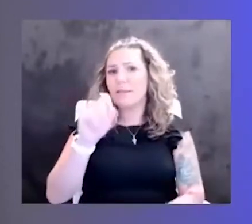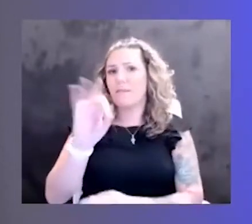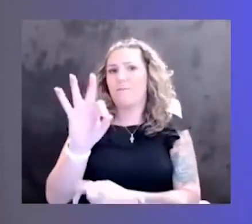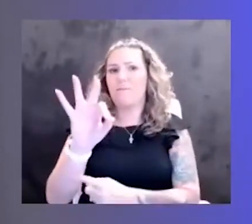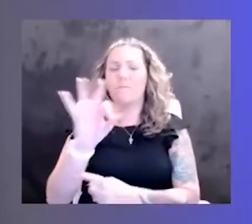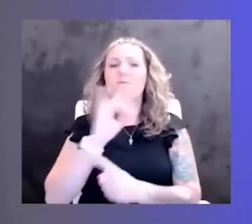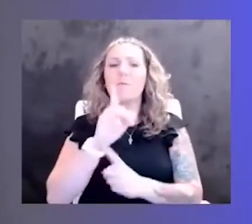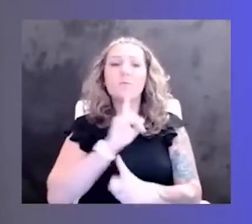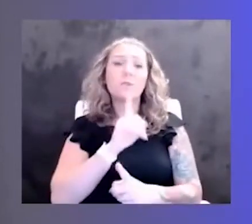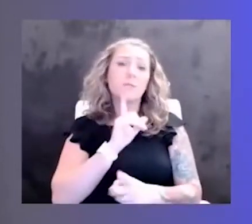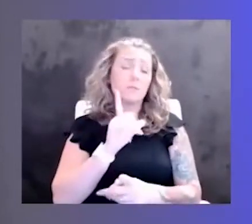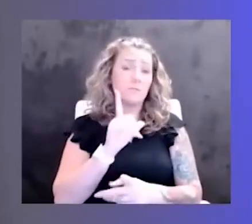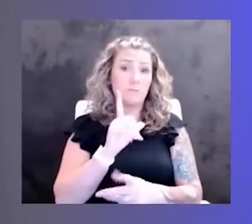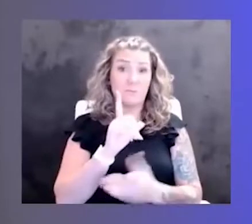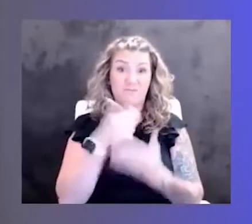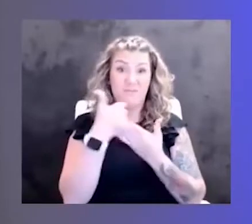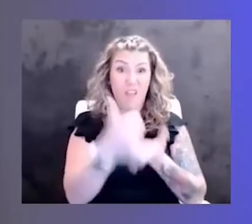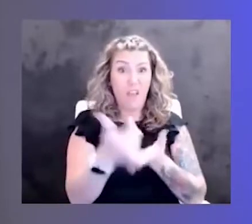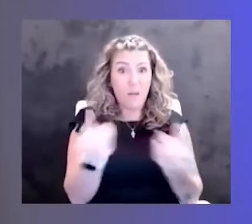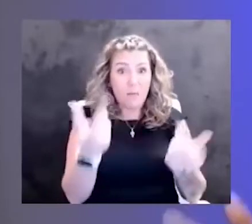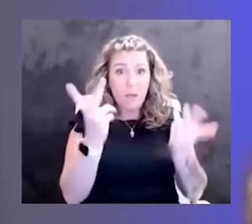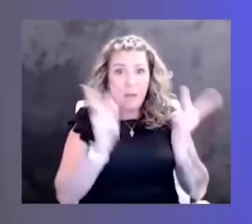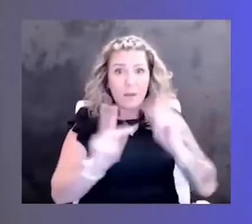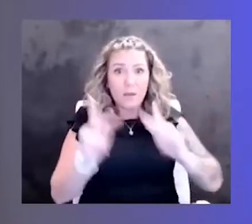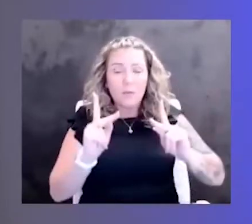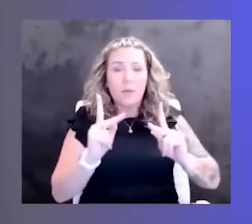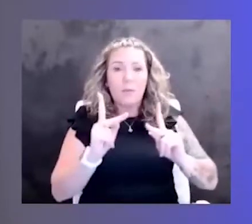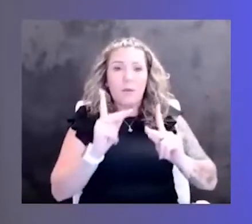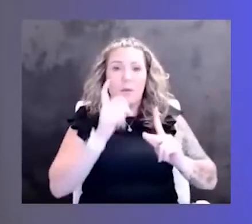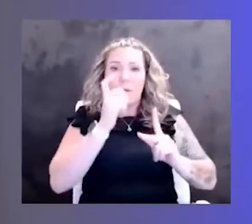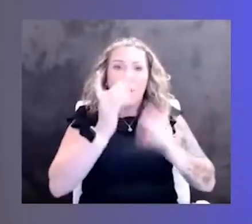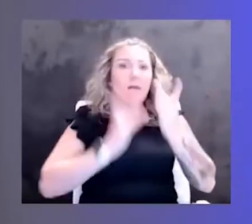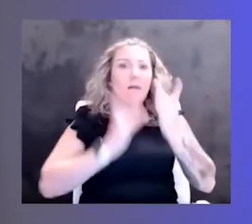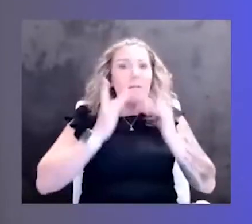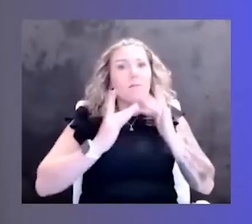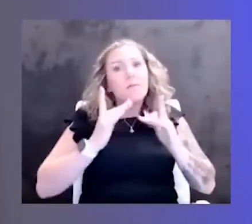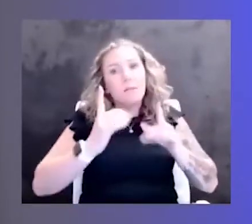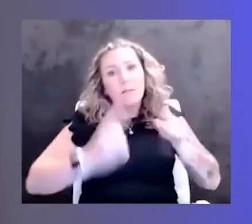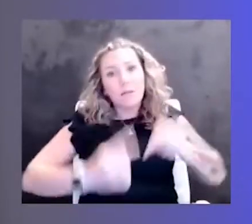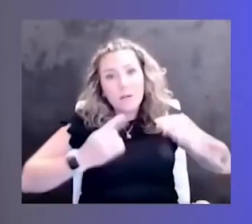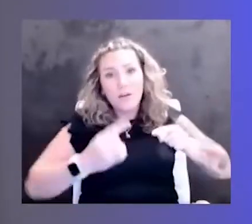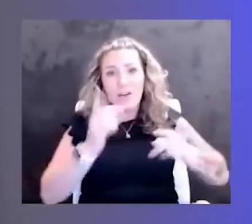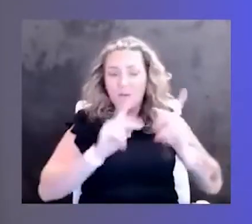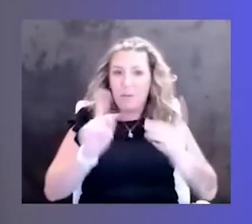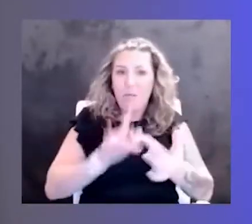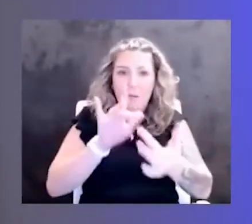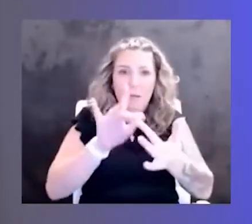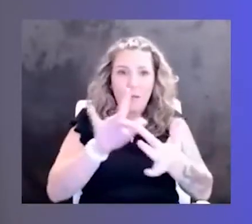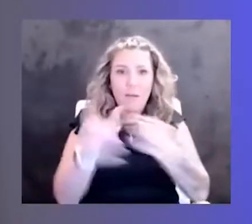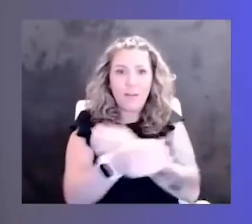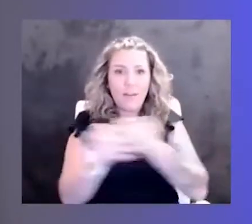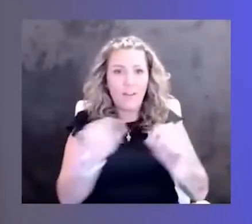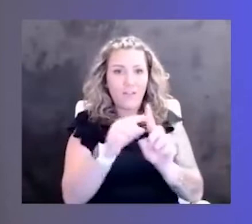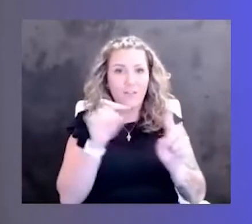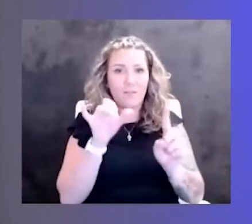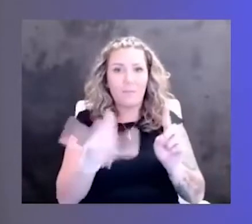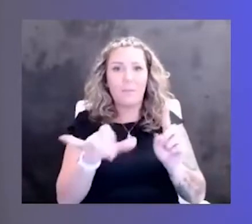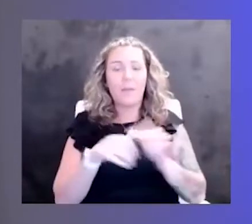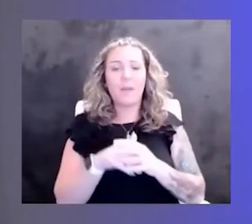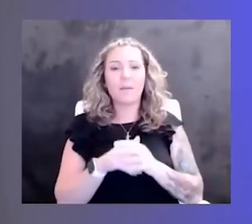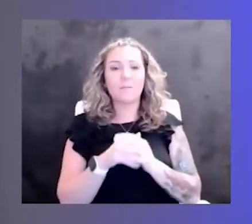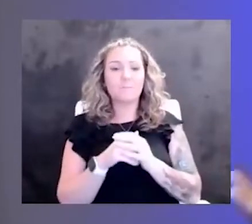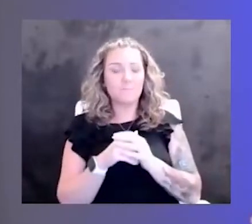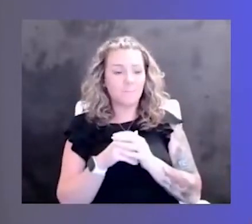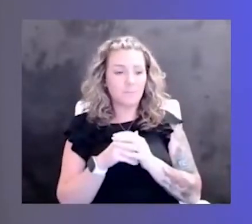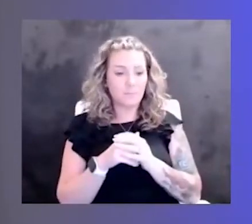been a lifeline for so many people. The folks who've reached out to our office about it, I know that